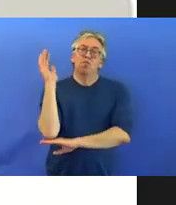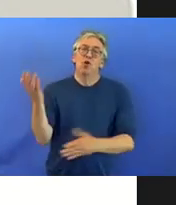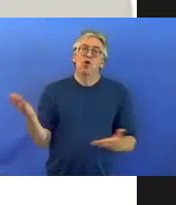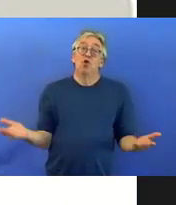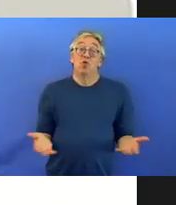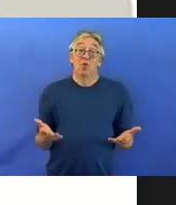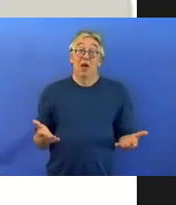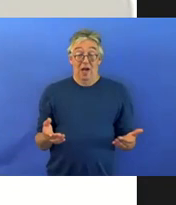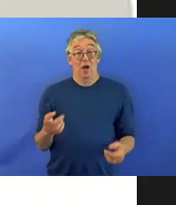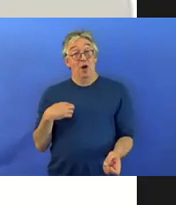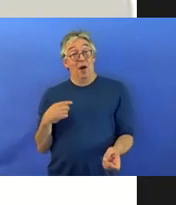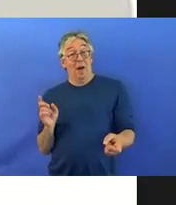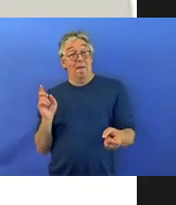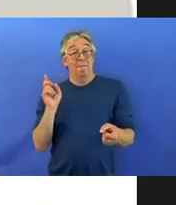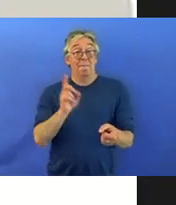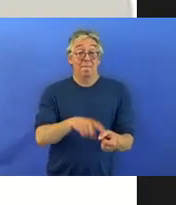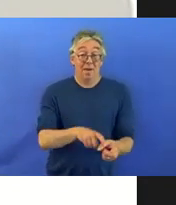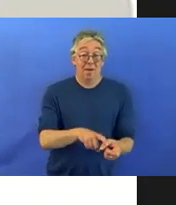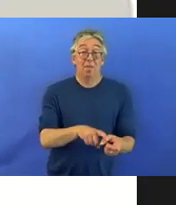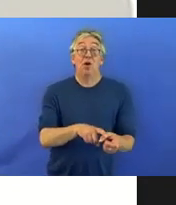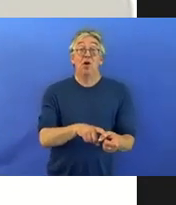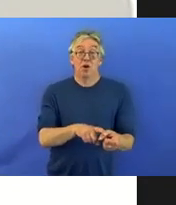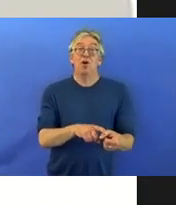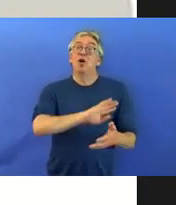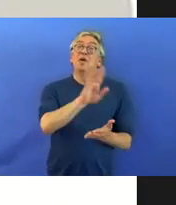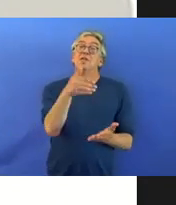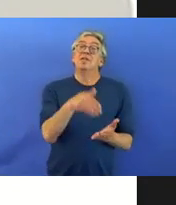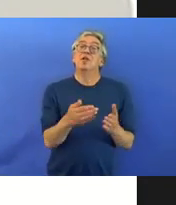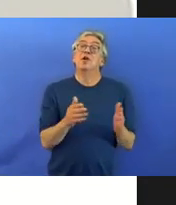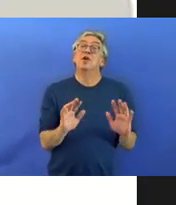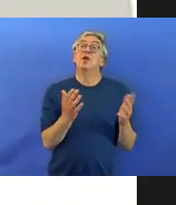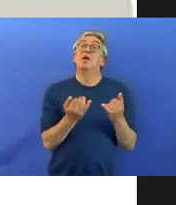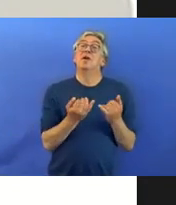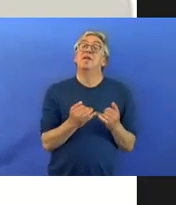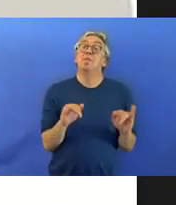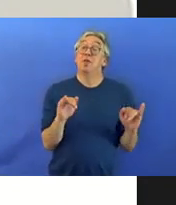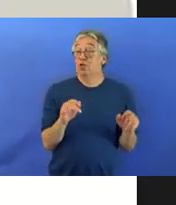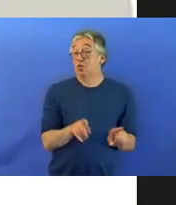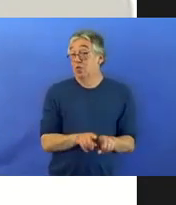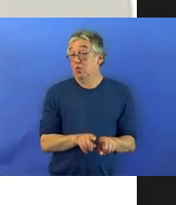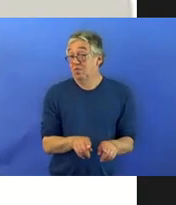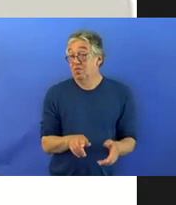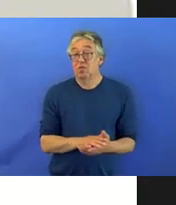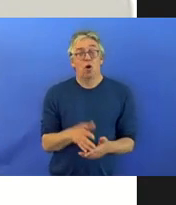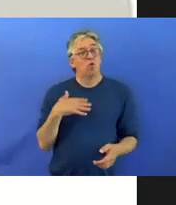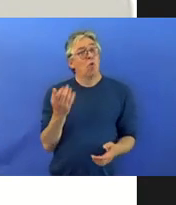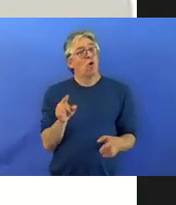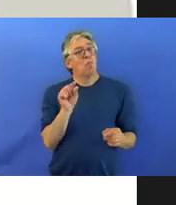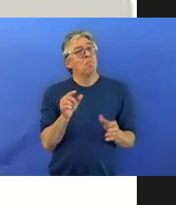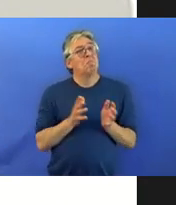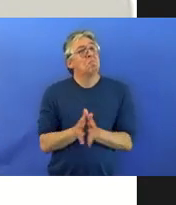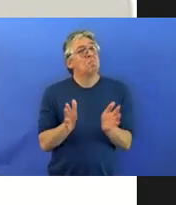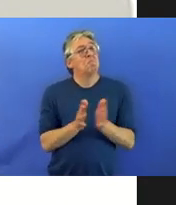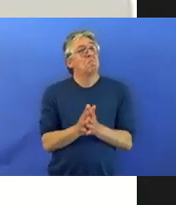a member of Japan Center for Independent Living, and today, let me share our experience of